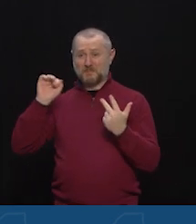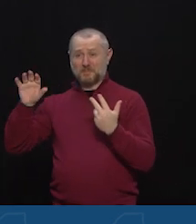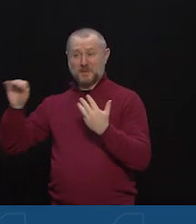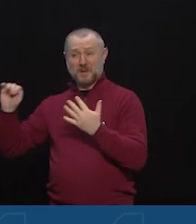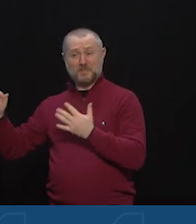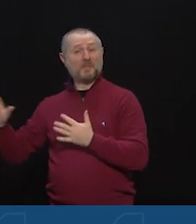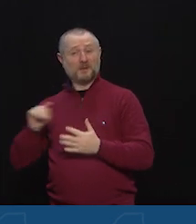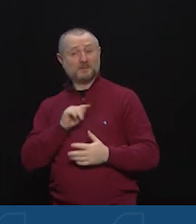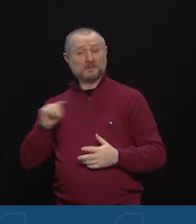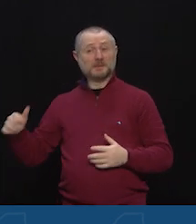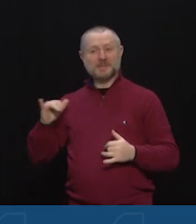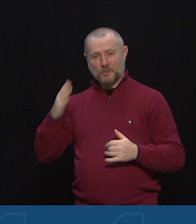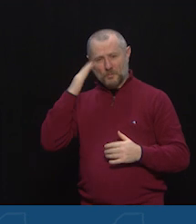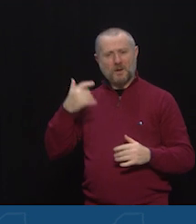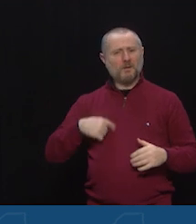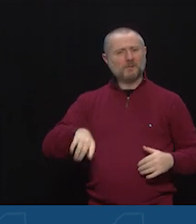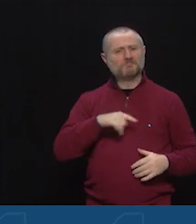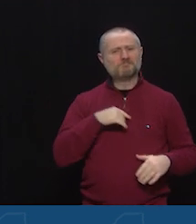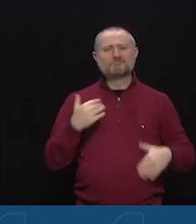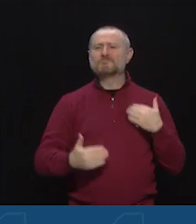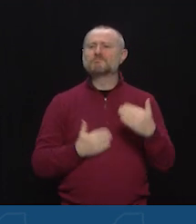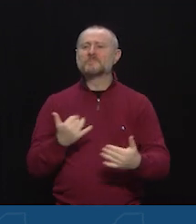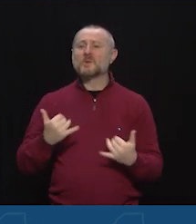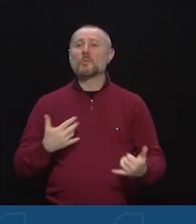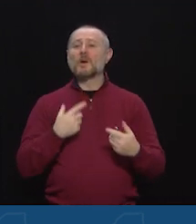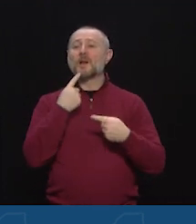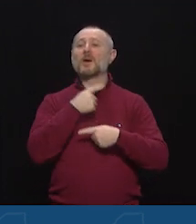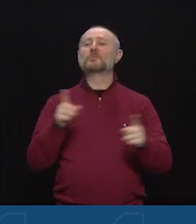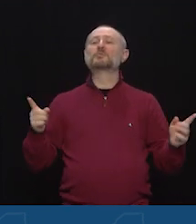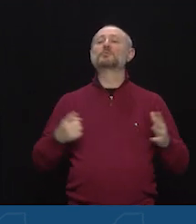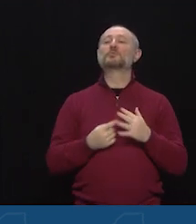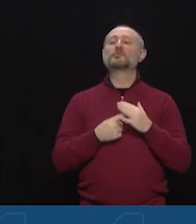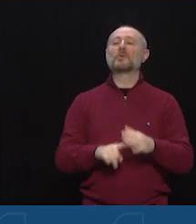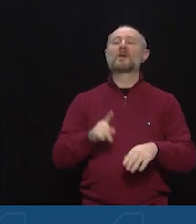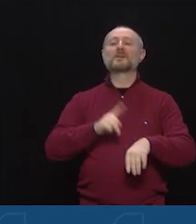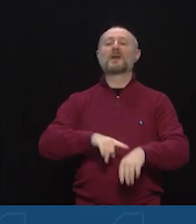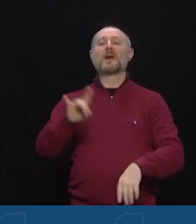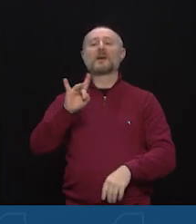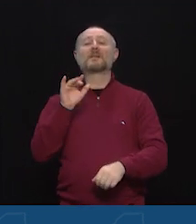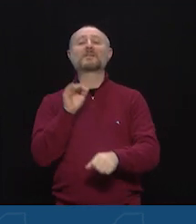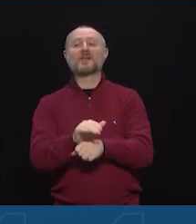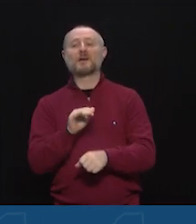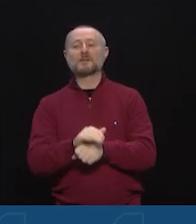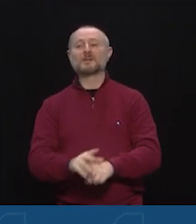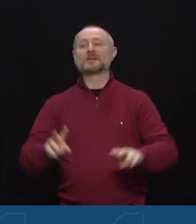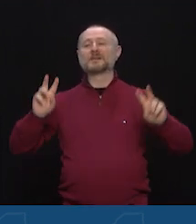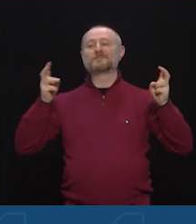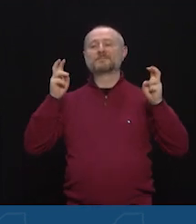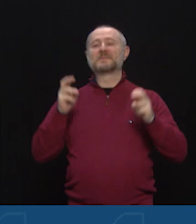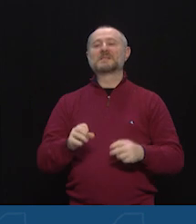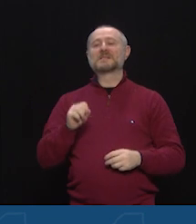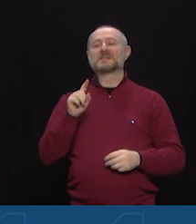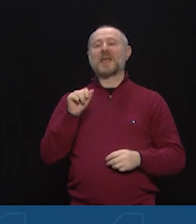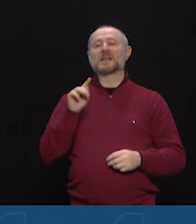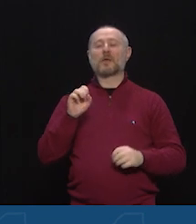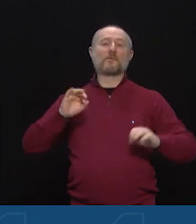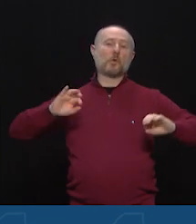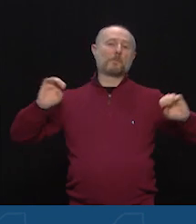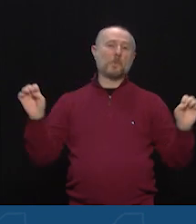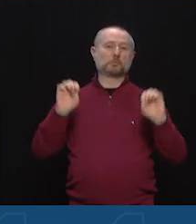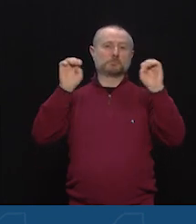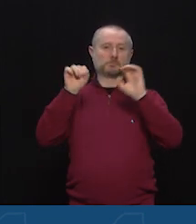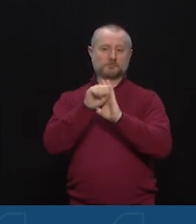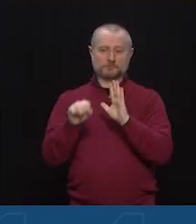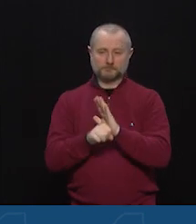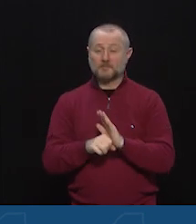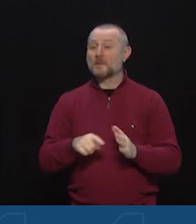the step at this time to announce that beginning 8 p.m. tonight, we'll be under a state of emergency. And what that does is